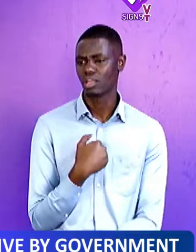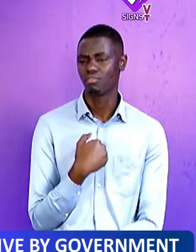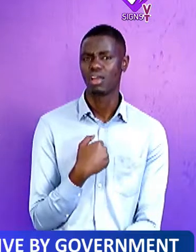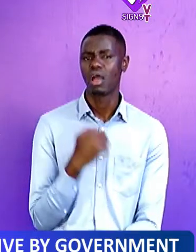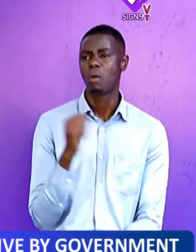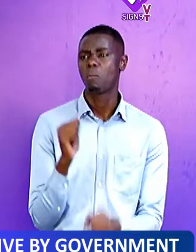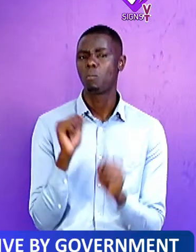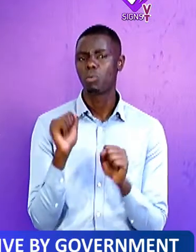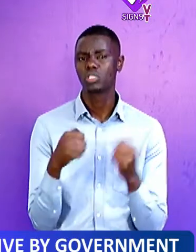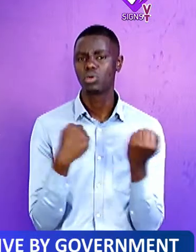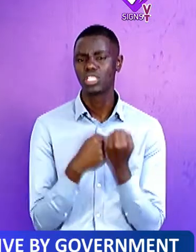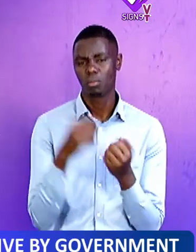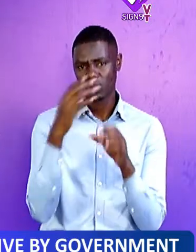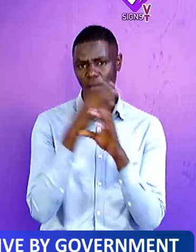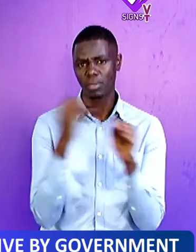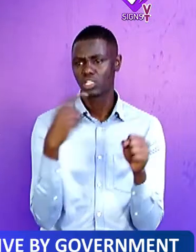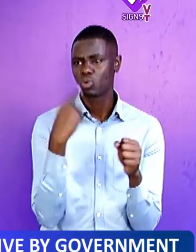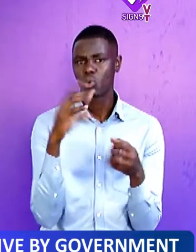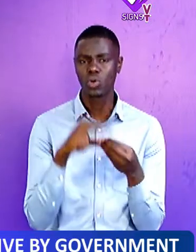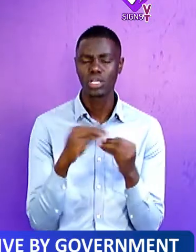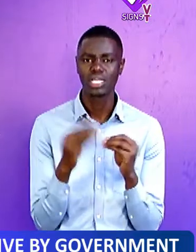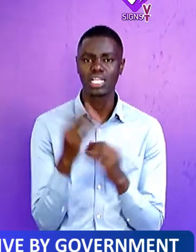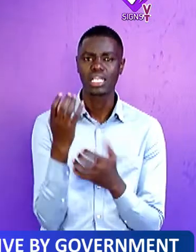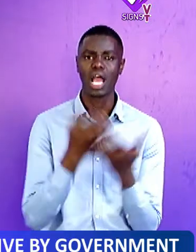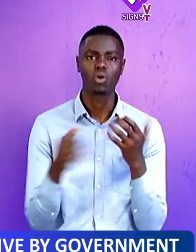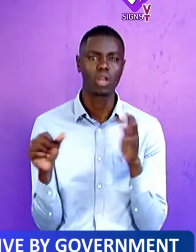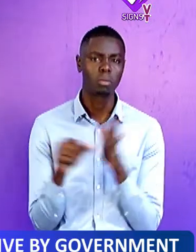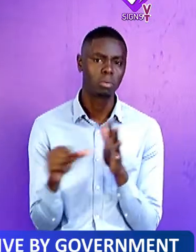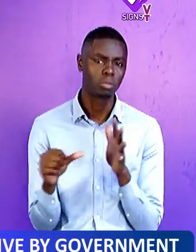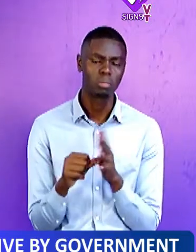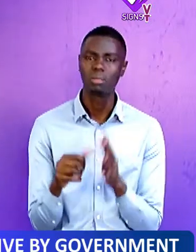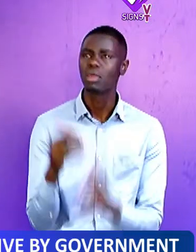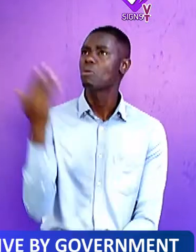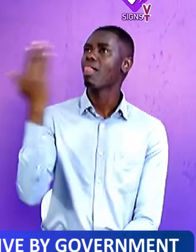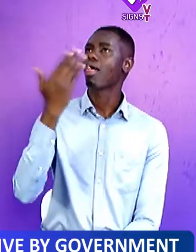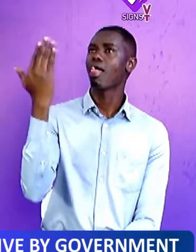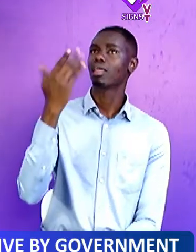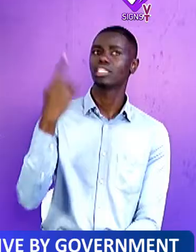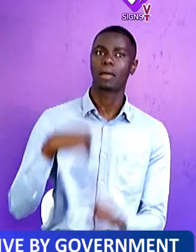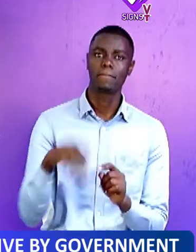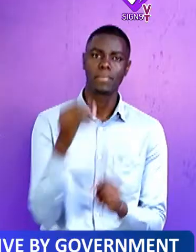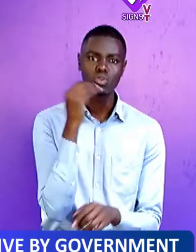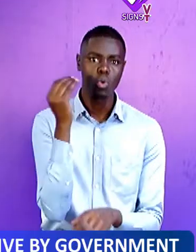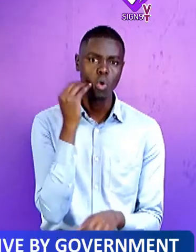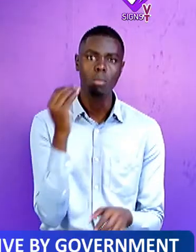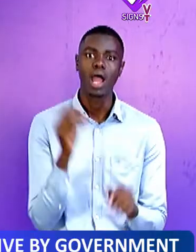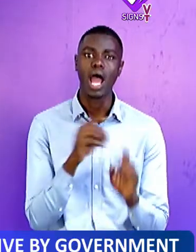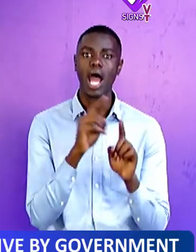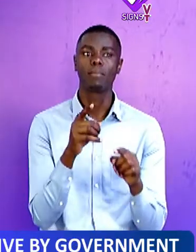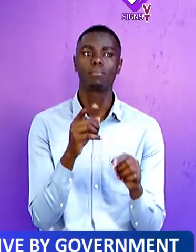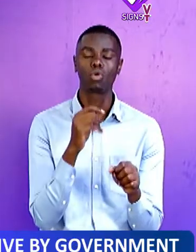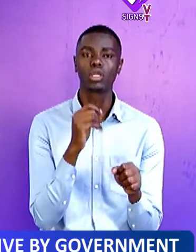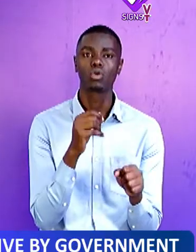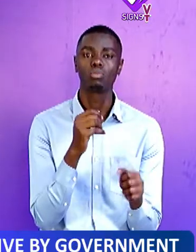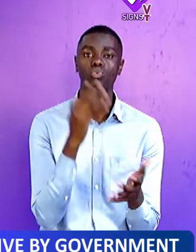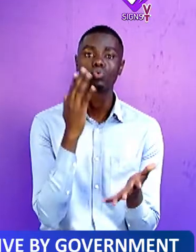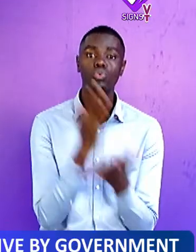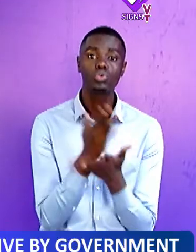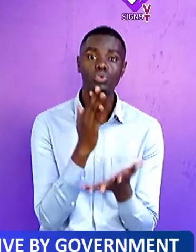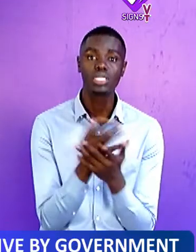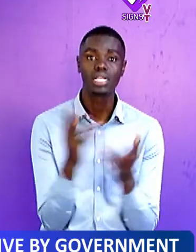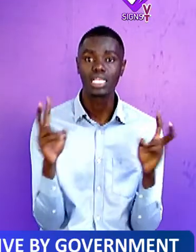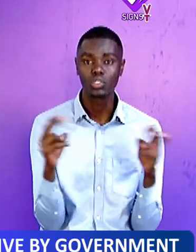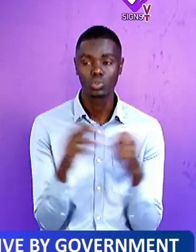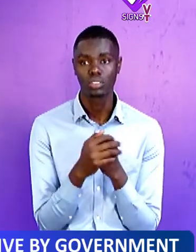we support a president who called me to State House for a long lecture, but when I come home, I'm dealing with real issues. You come home, you find your relative has